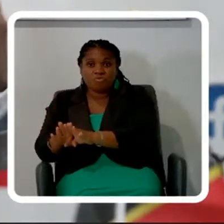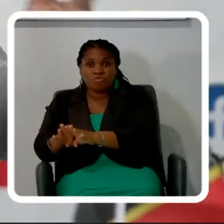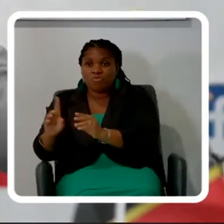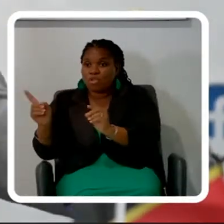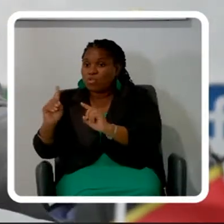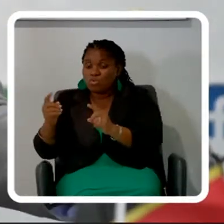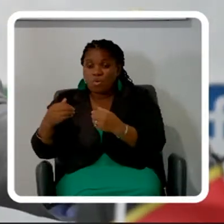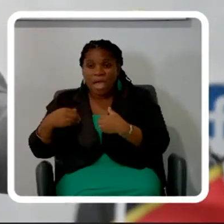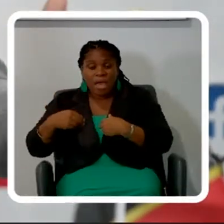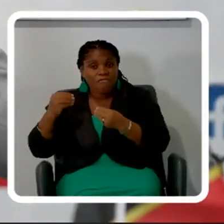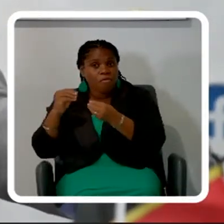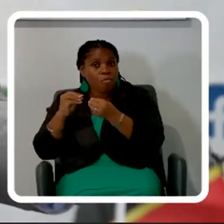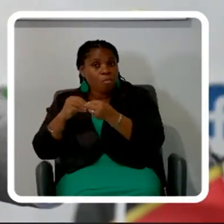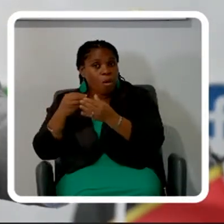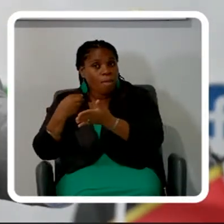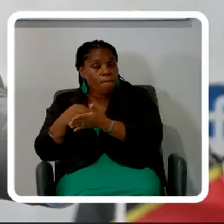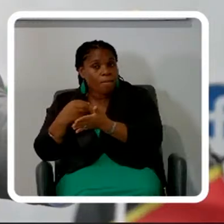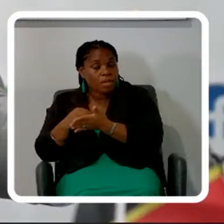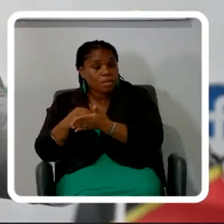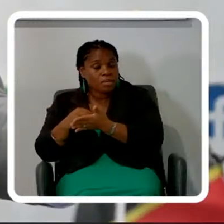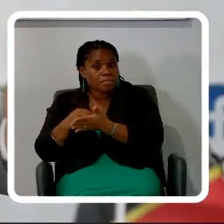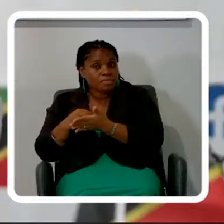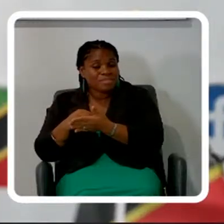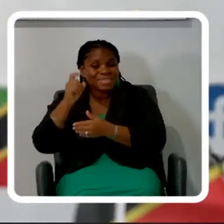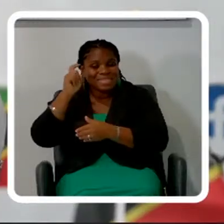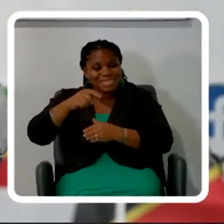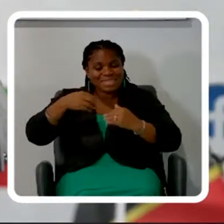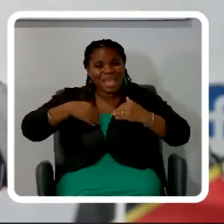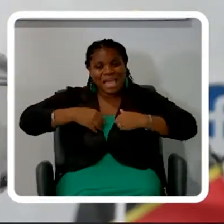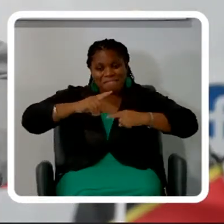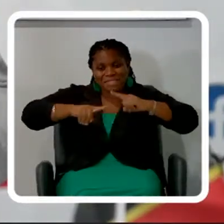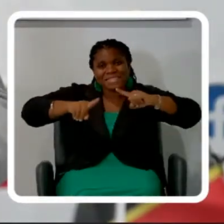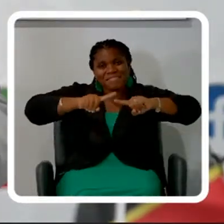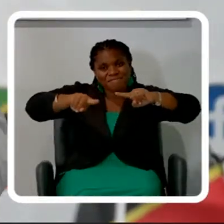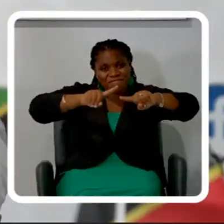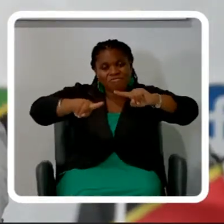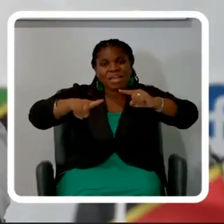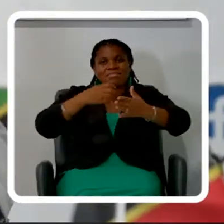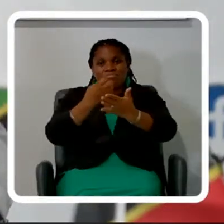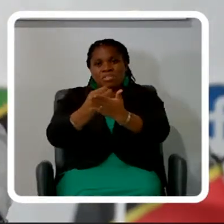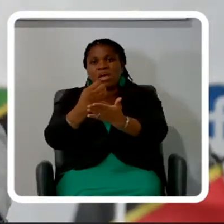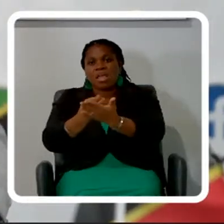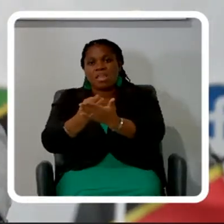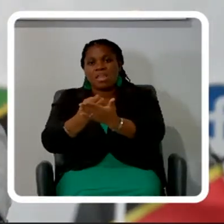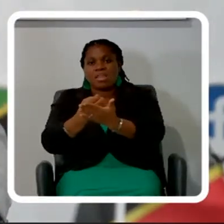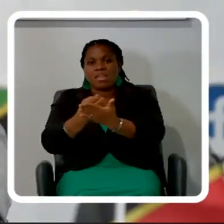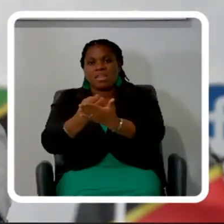where 15% of the economy will now be tourism by a particular date.